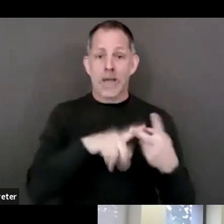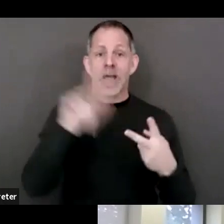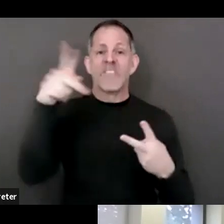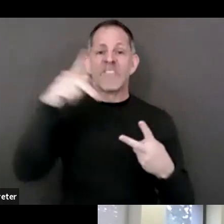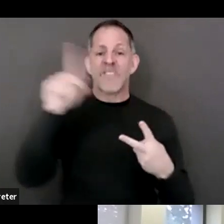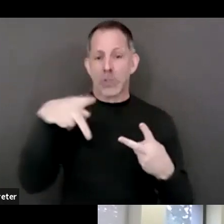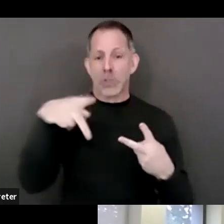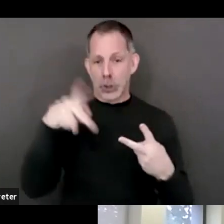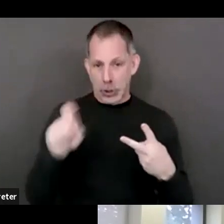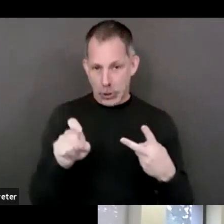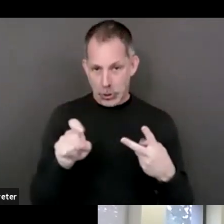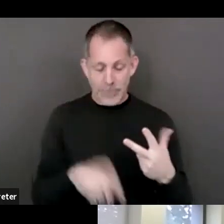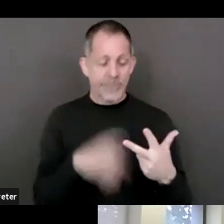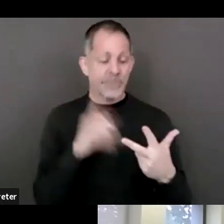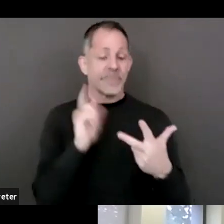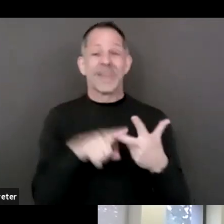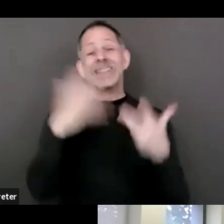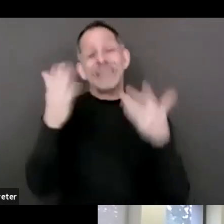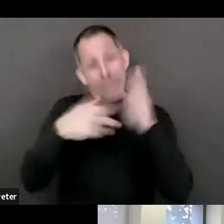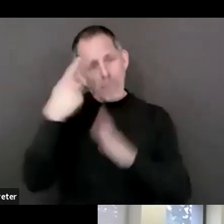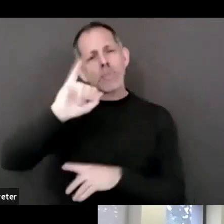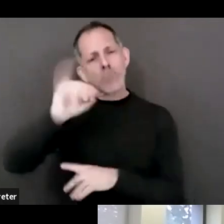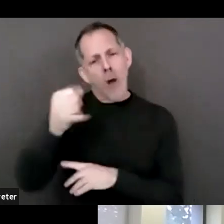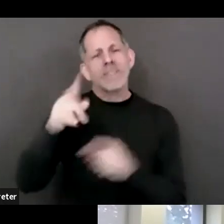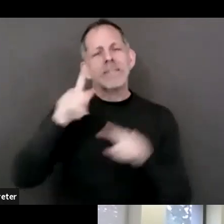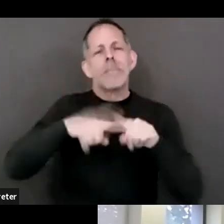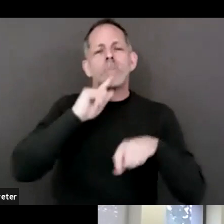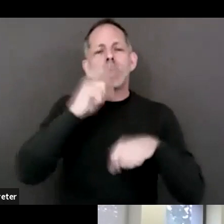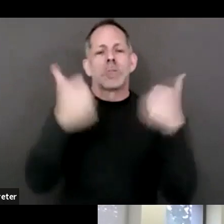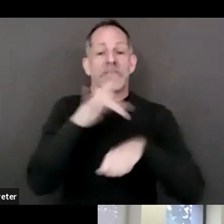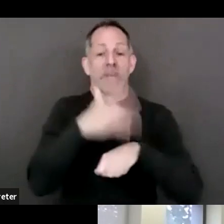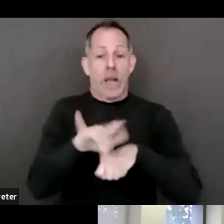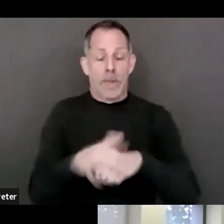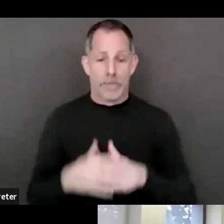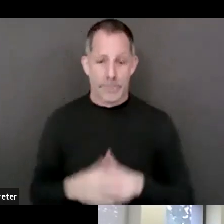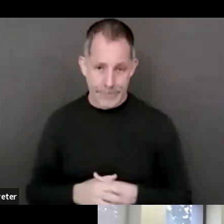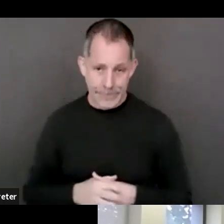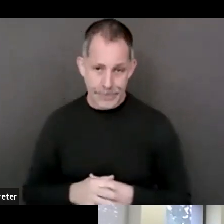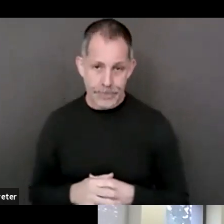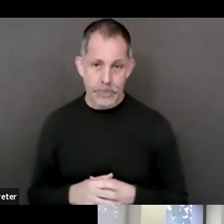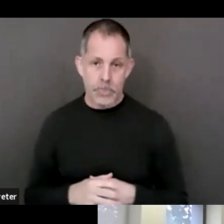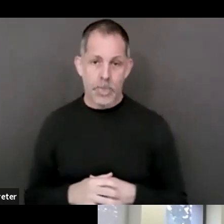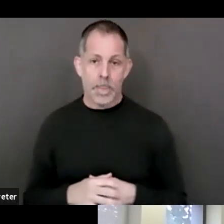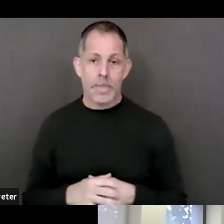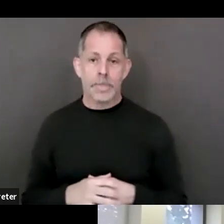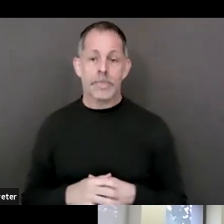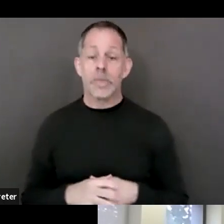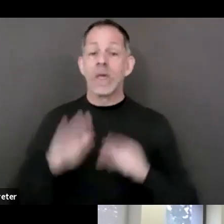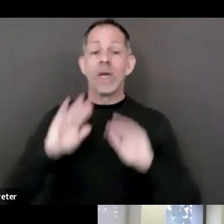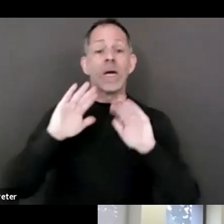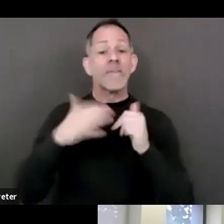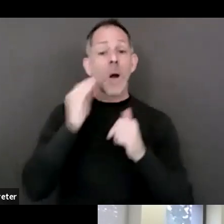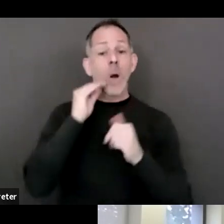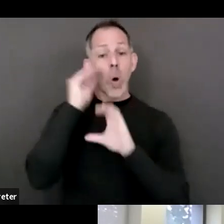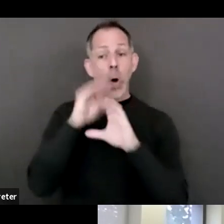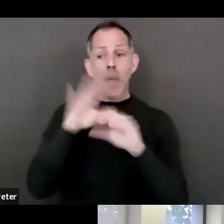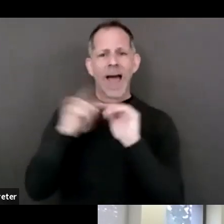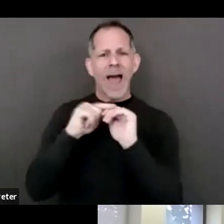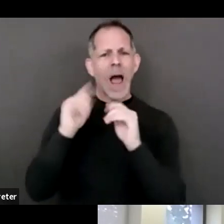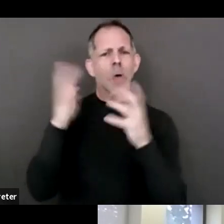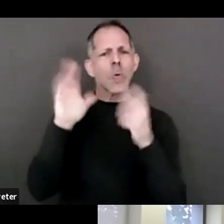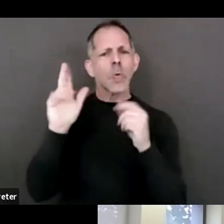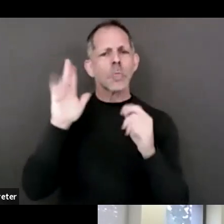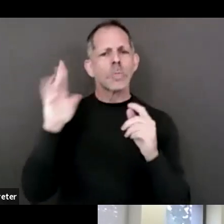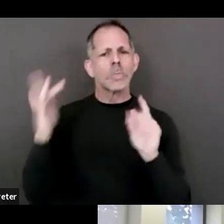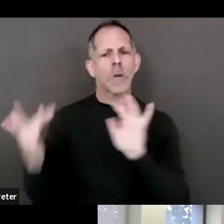individuals come to us through different ways. Primarily, they come through the health district, through that call center